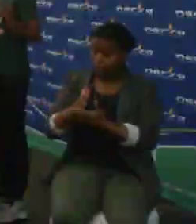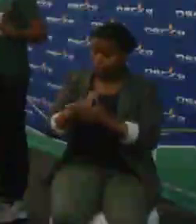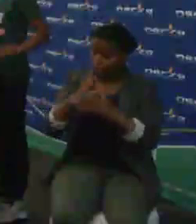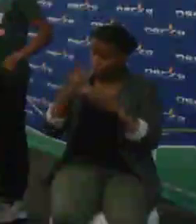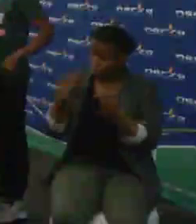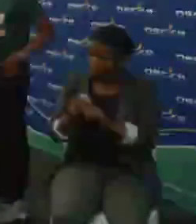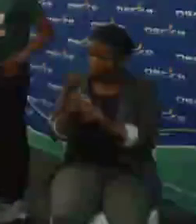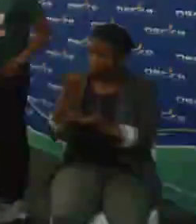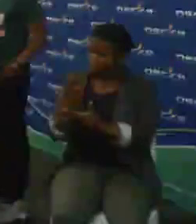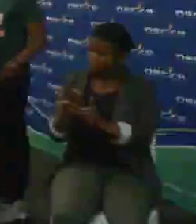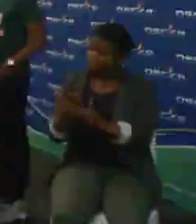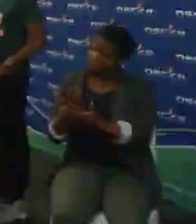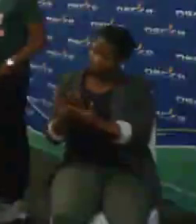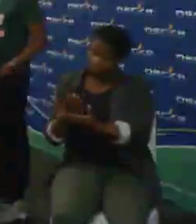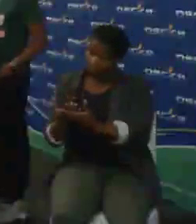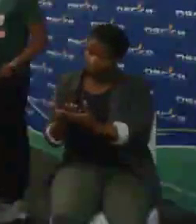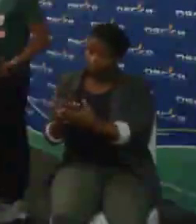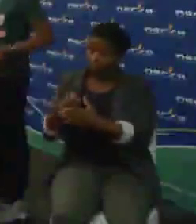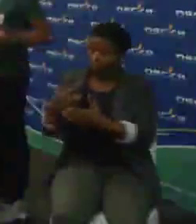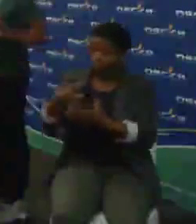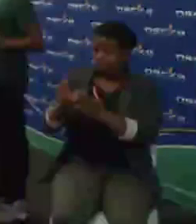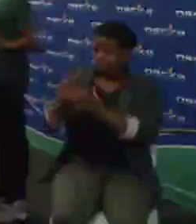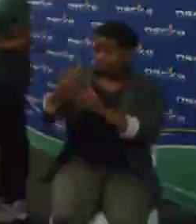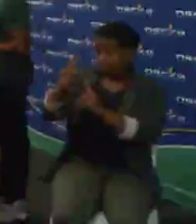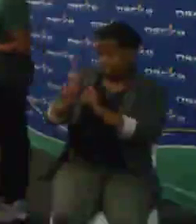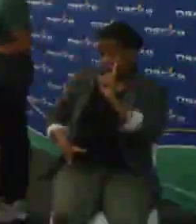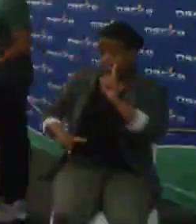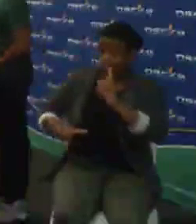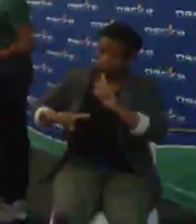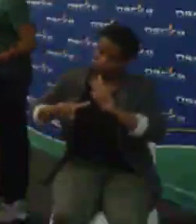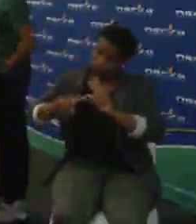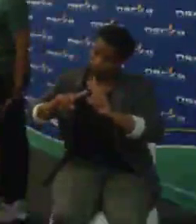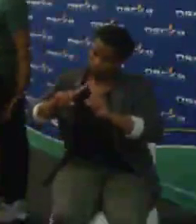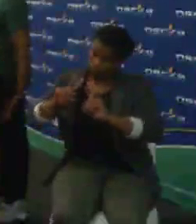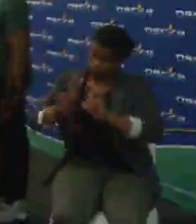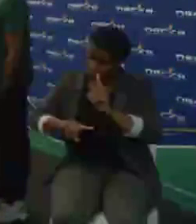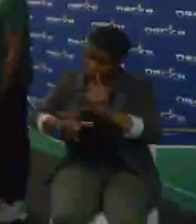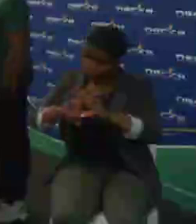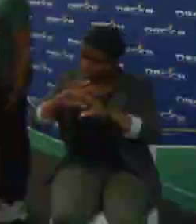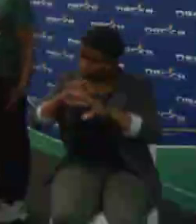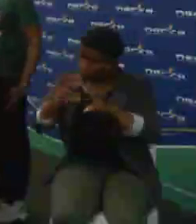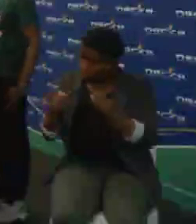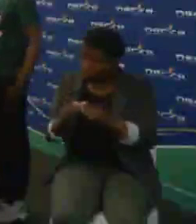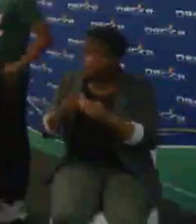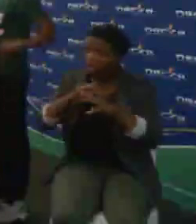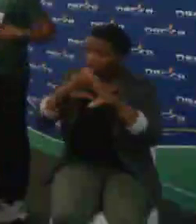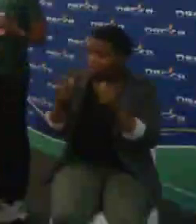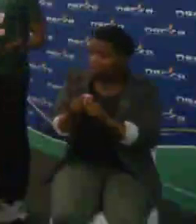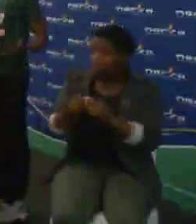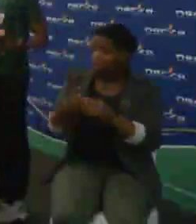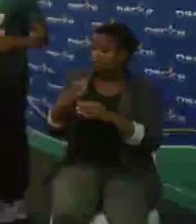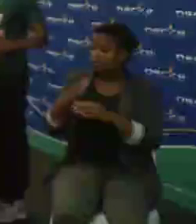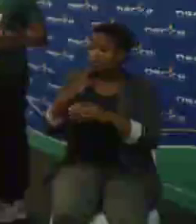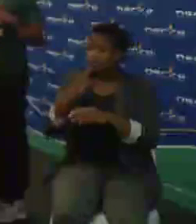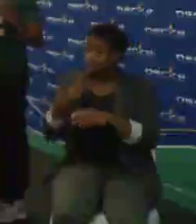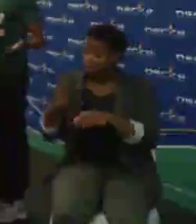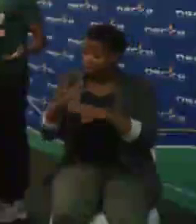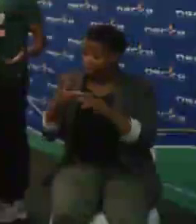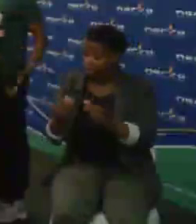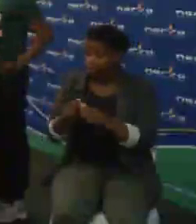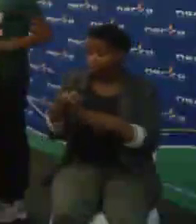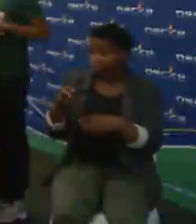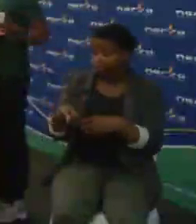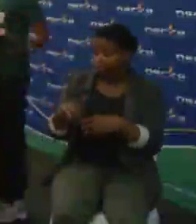its application it can prop up a failing business model. I'm not the only one saying this, almost everybody is saying this, whether it's from the theoretics, from